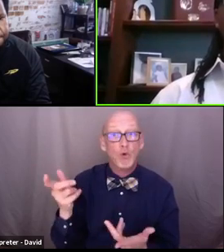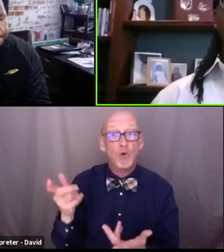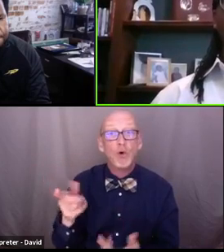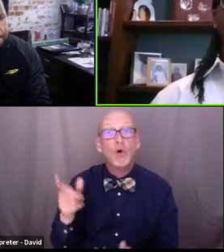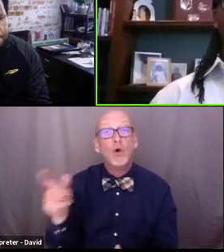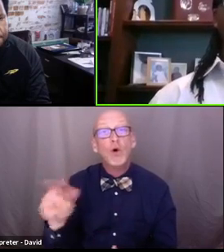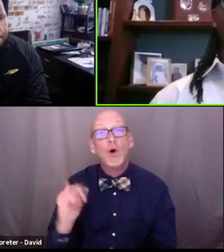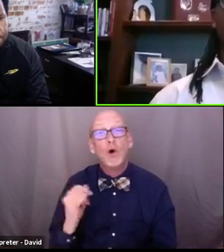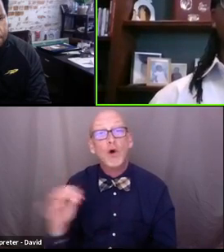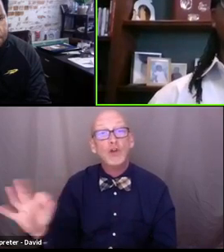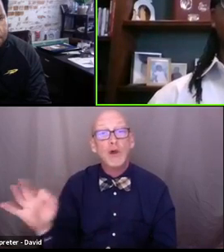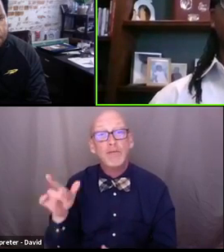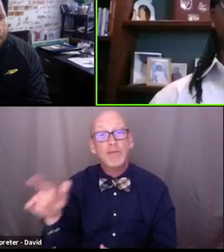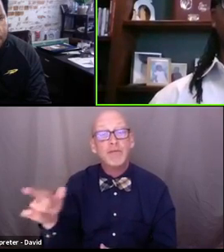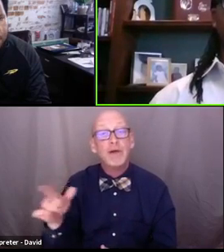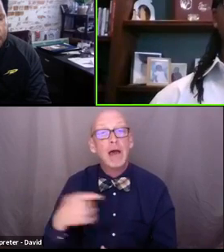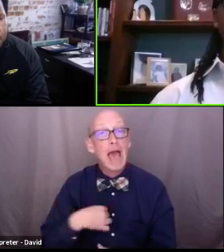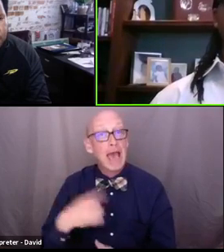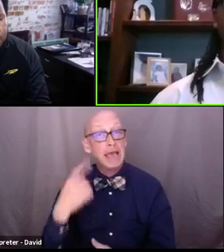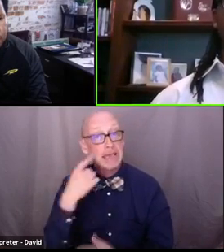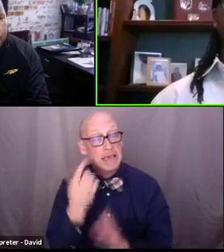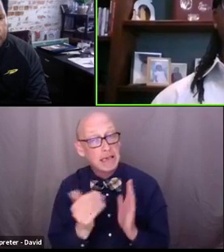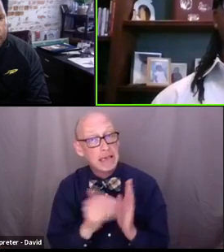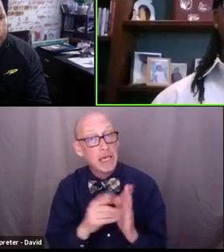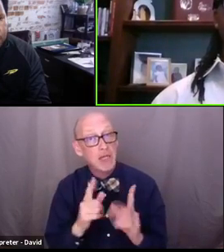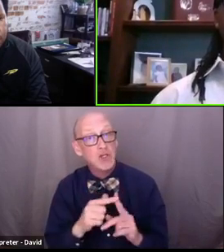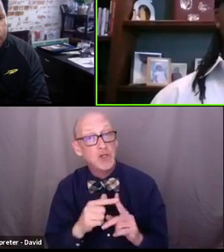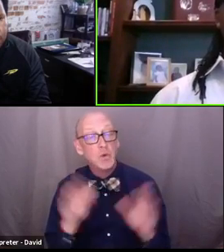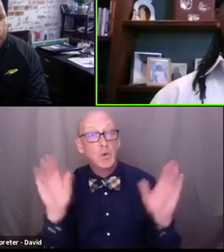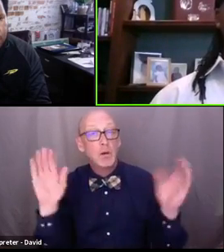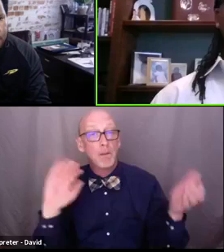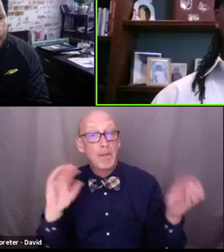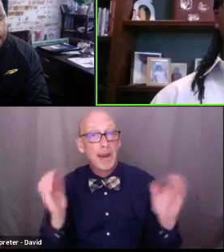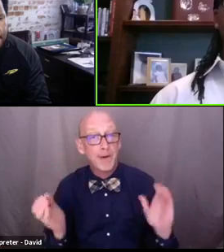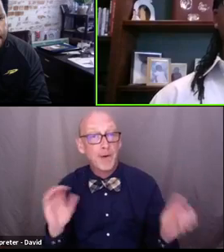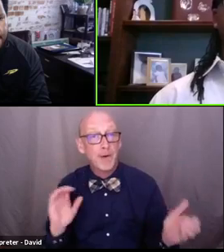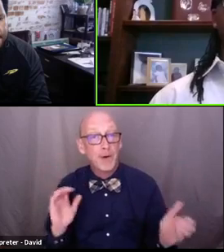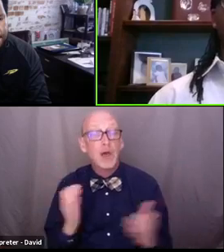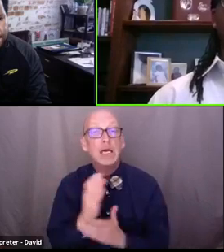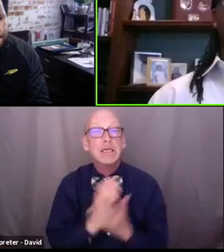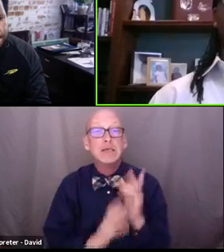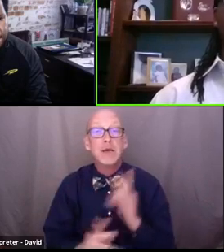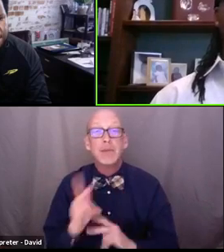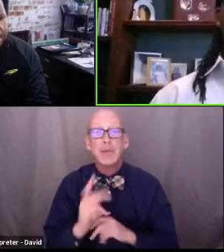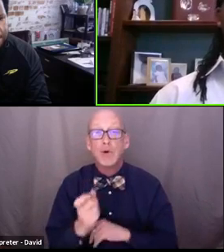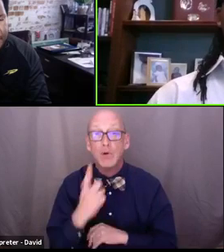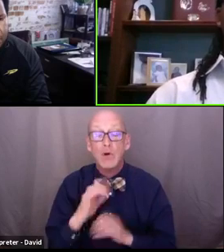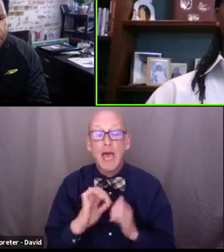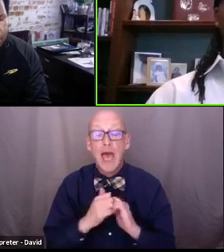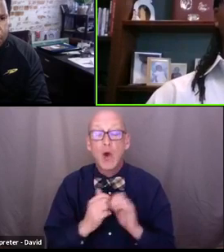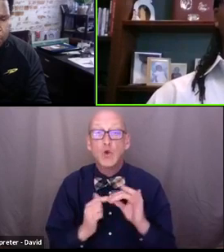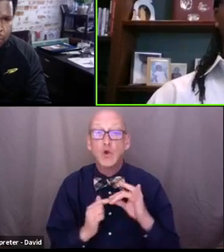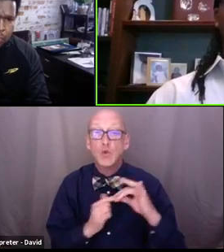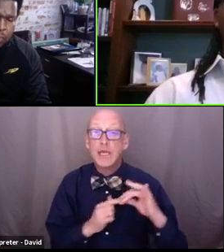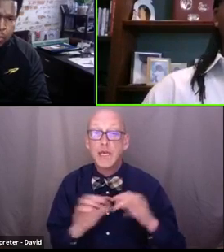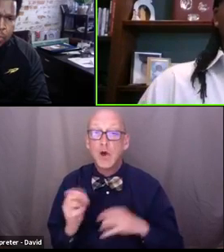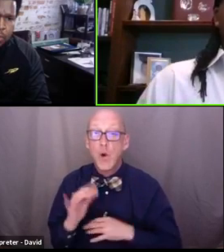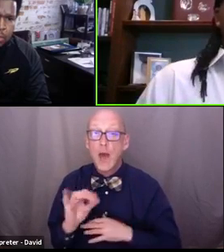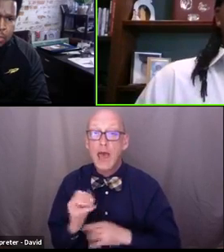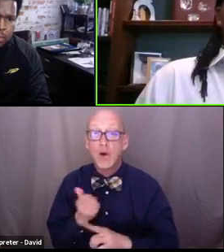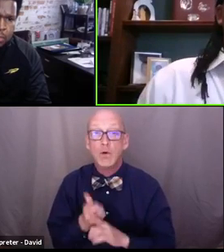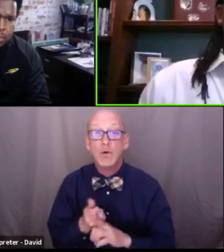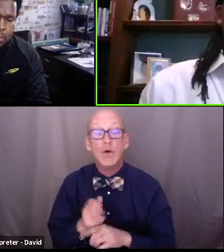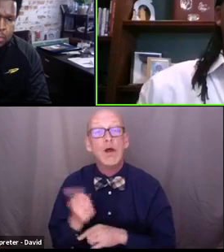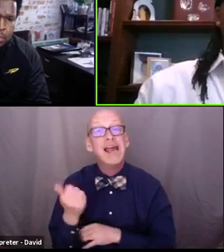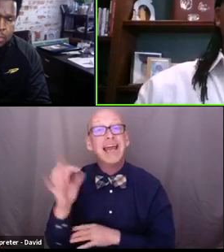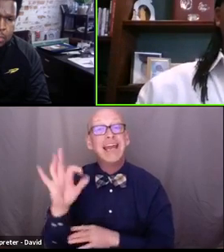think just again, to make a comparison so people understand how unique Ohio is, there are only